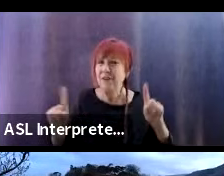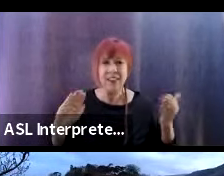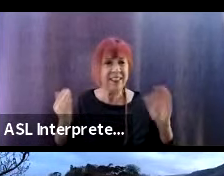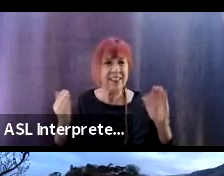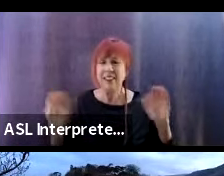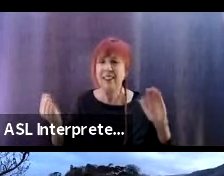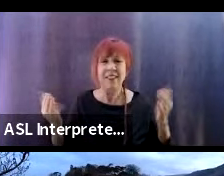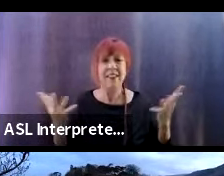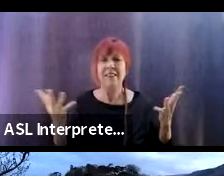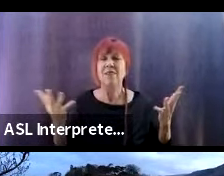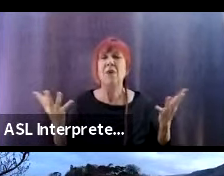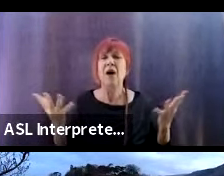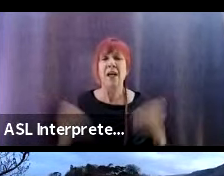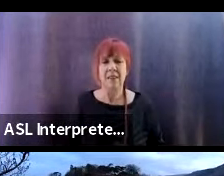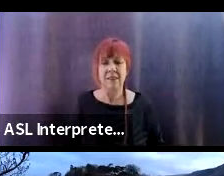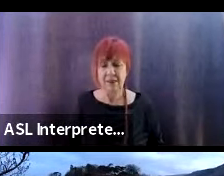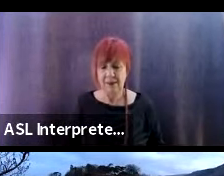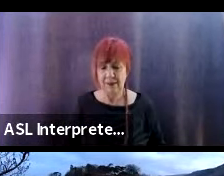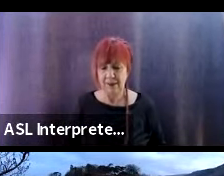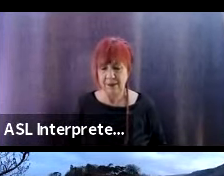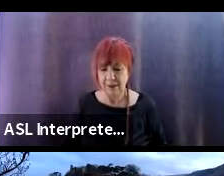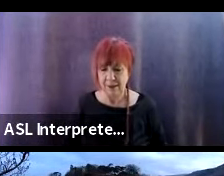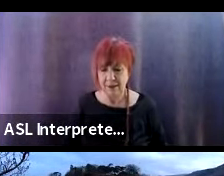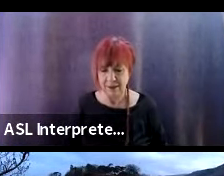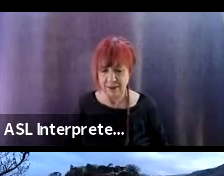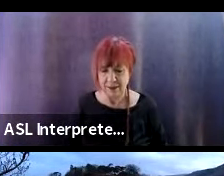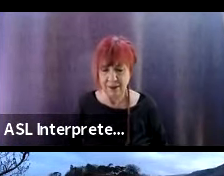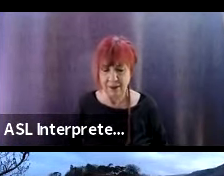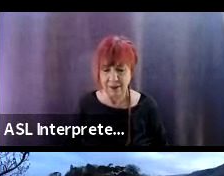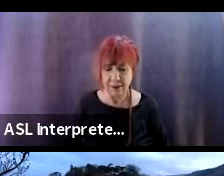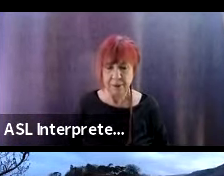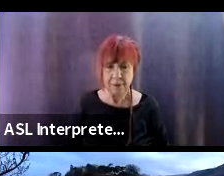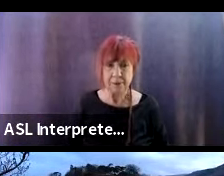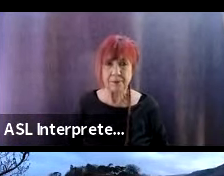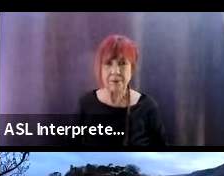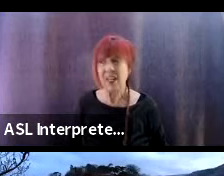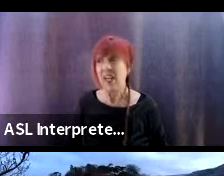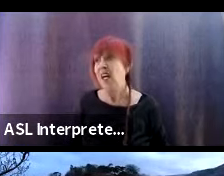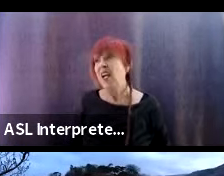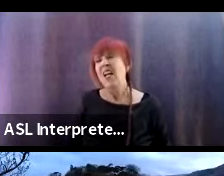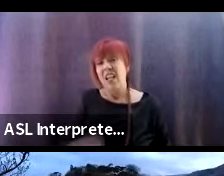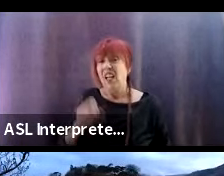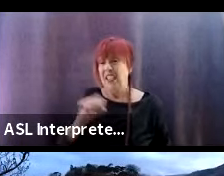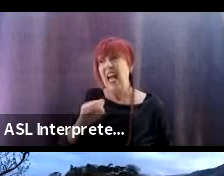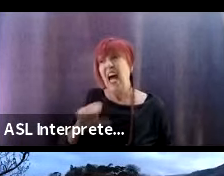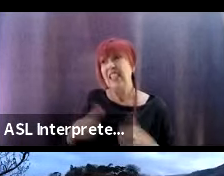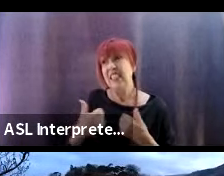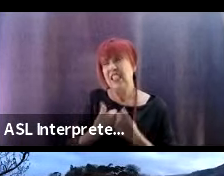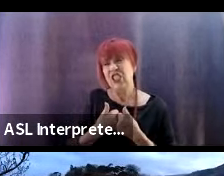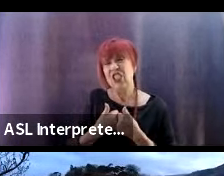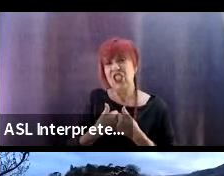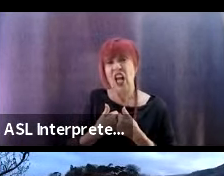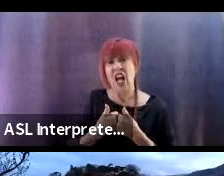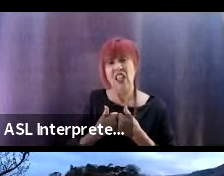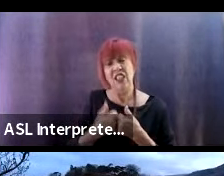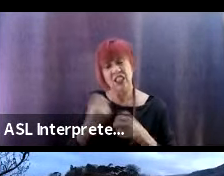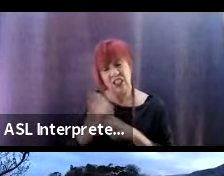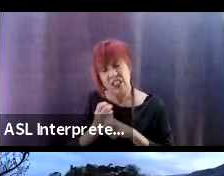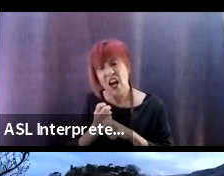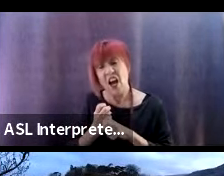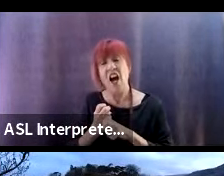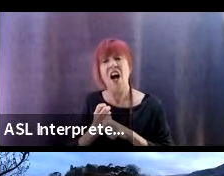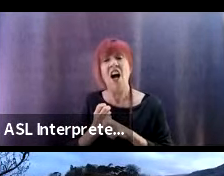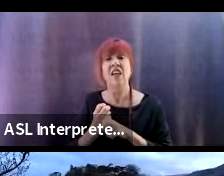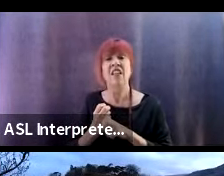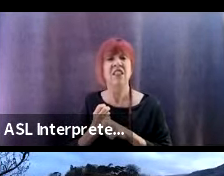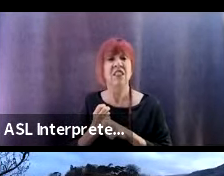ahead, Marta, if you want to start with that one. Well, I was just, it's really challenging as far as I can tell. And Dr. Pond, I invite you